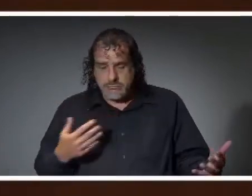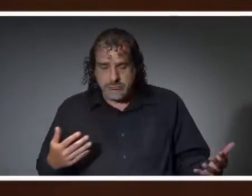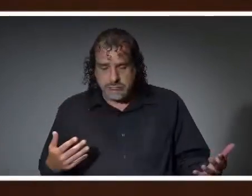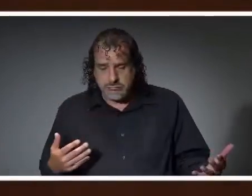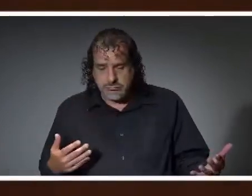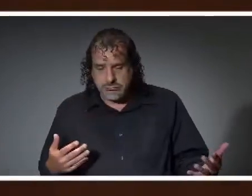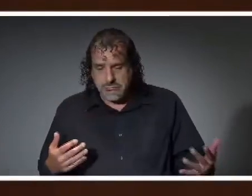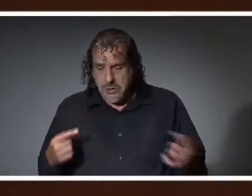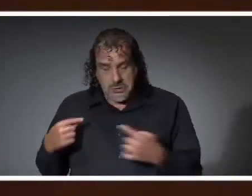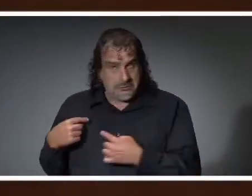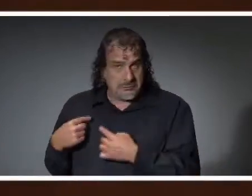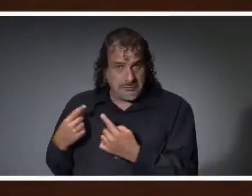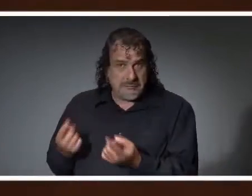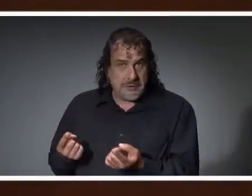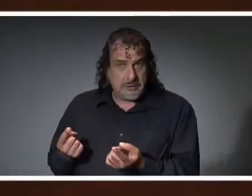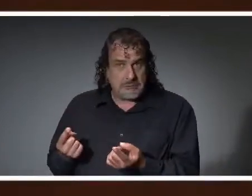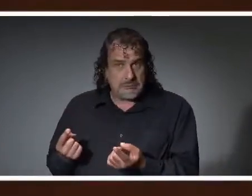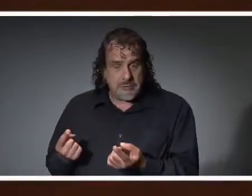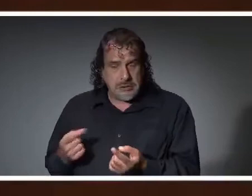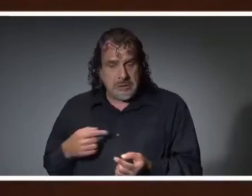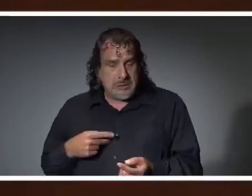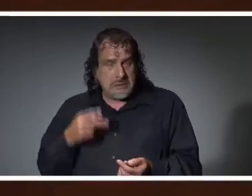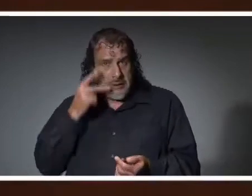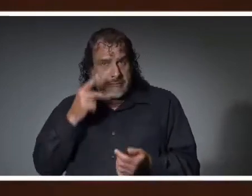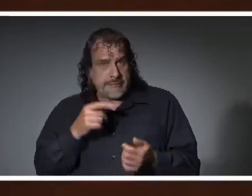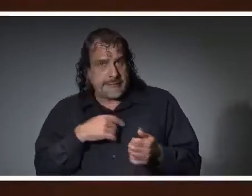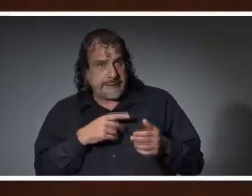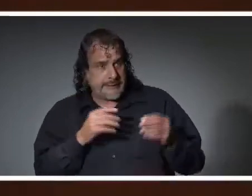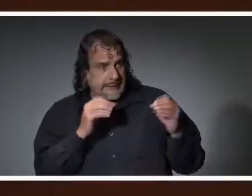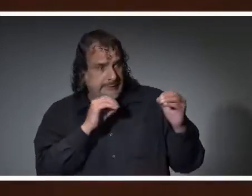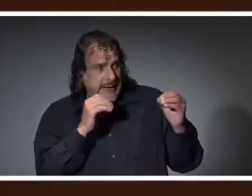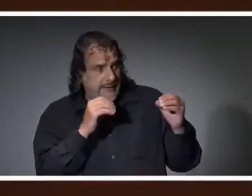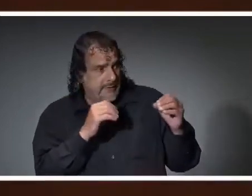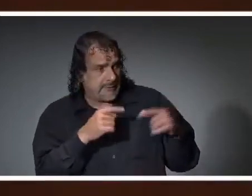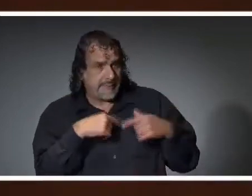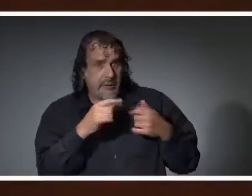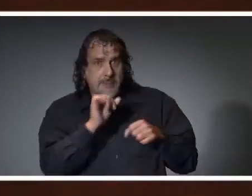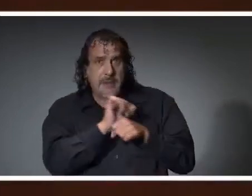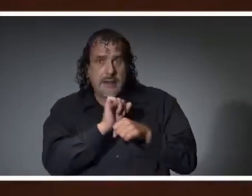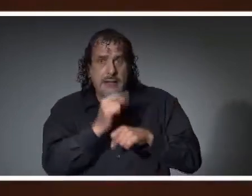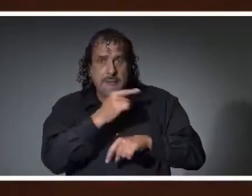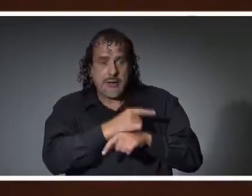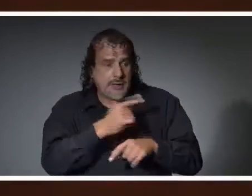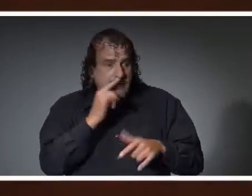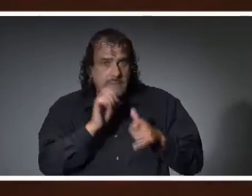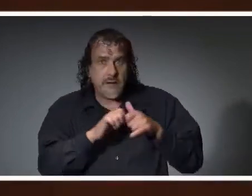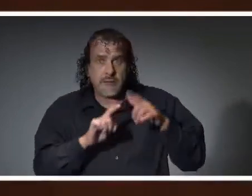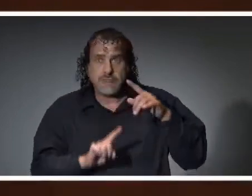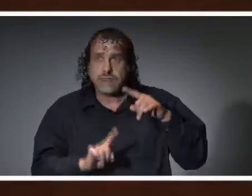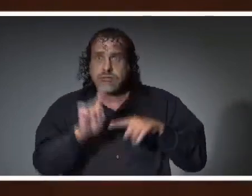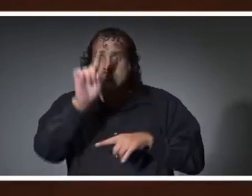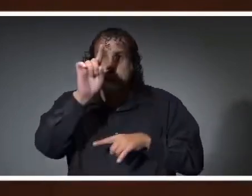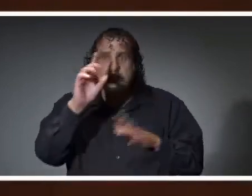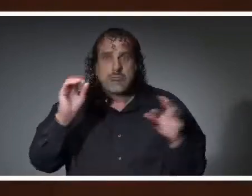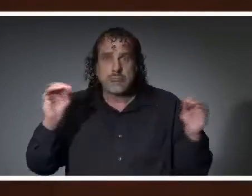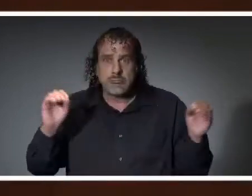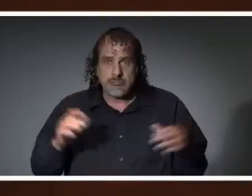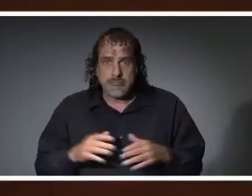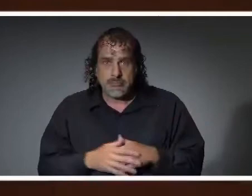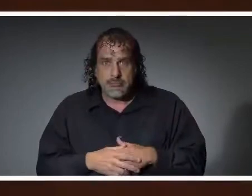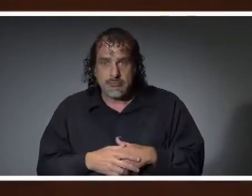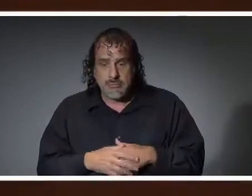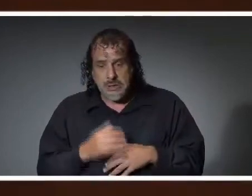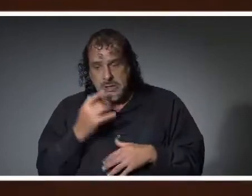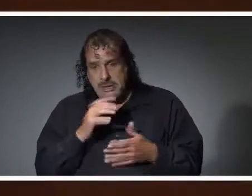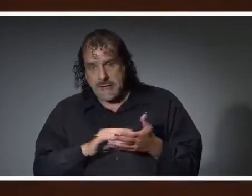thus far we haven't seen a significant signal from Labor Day as an autonomous sort of driver, whether it's intermixed with